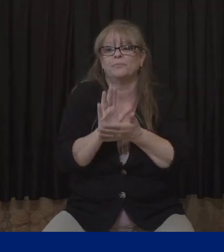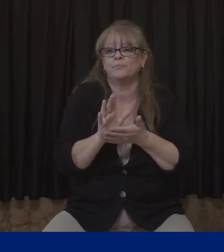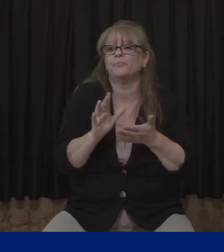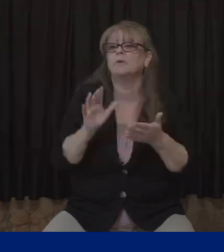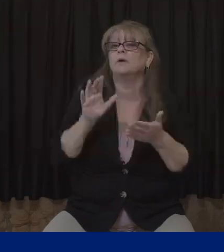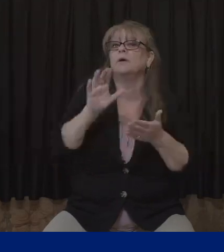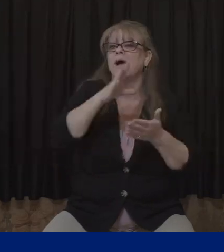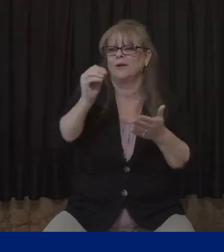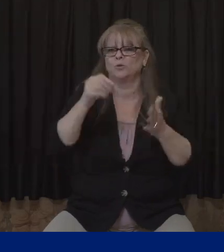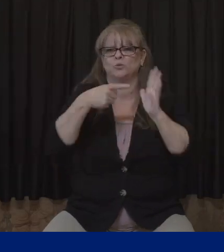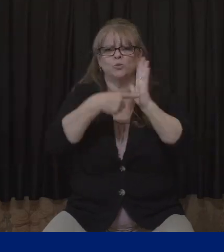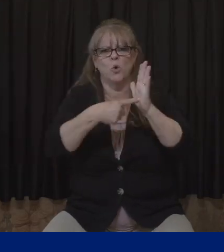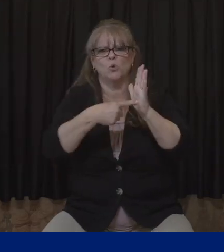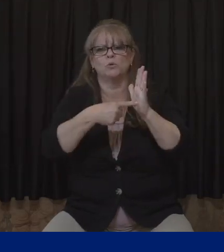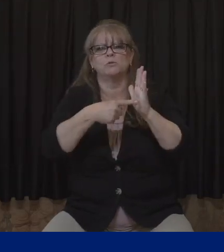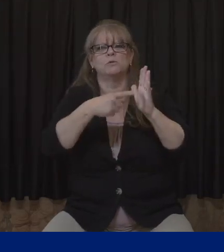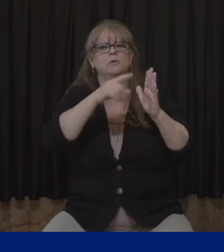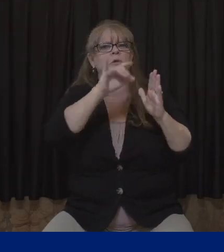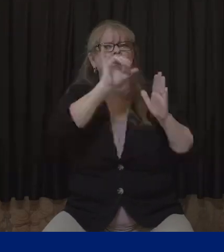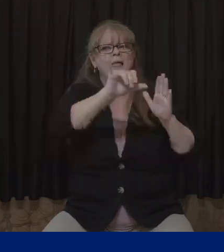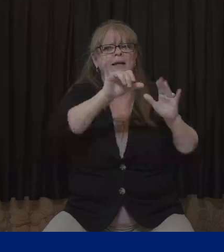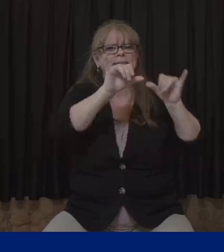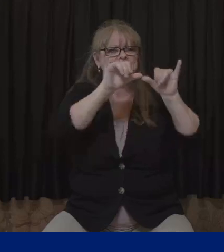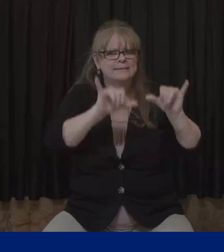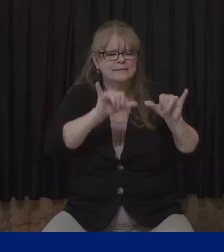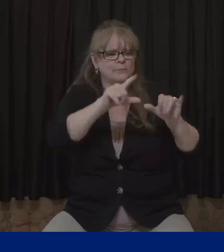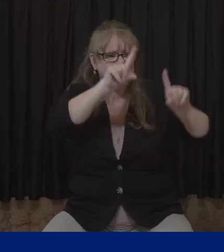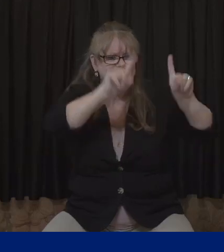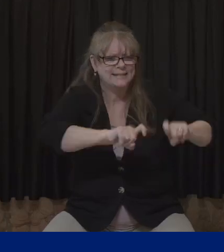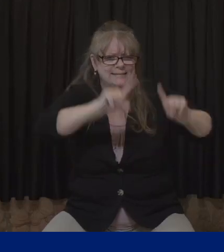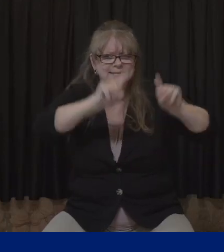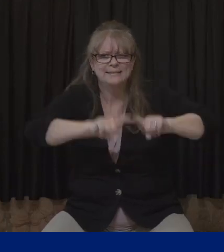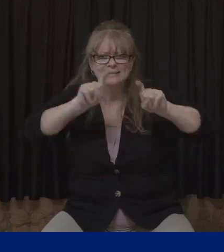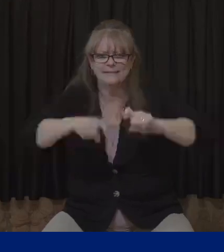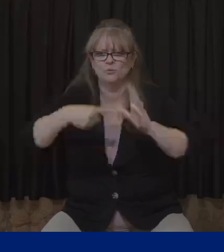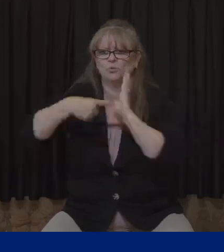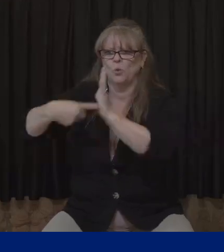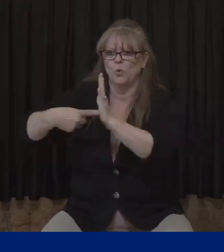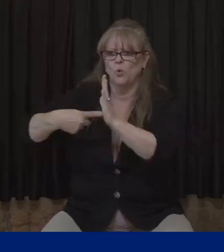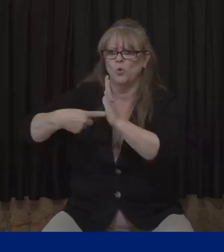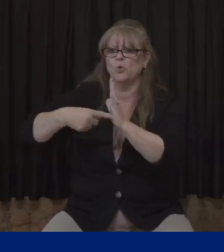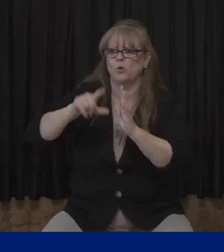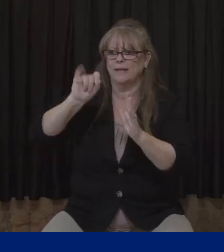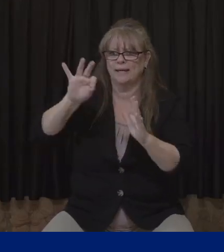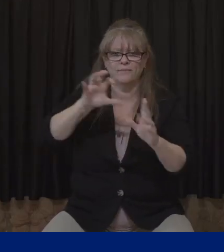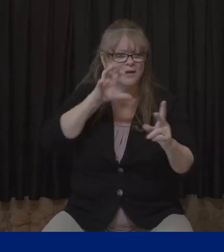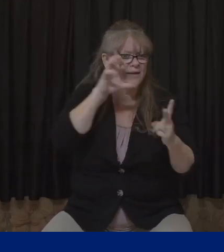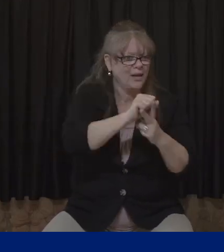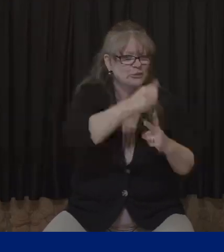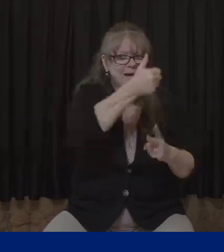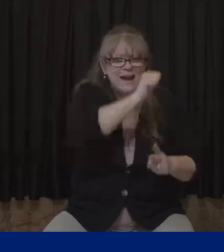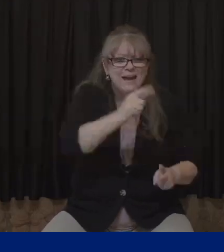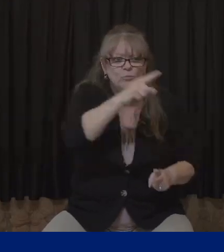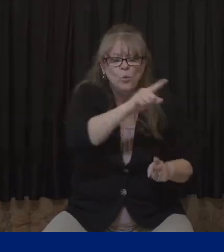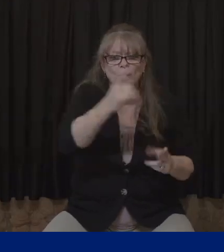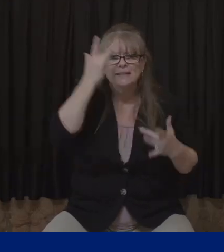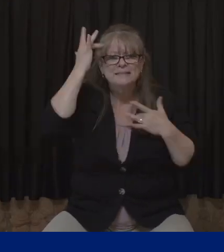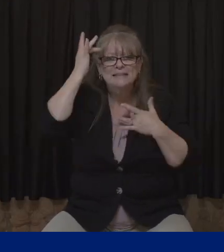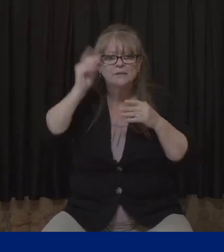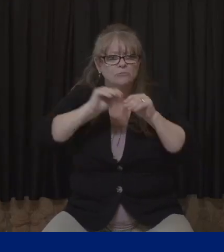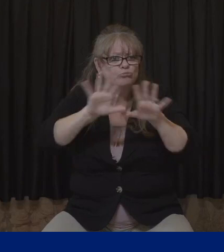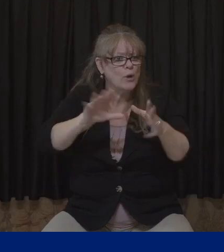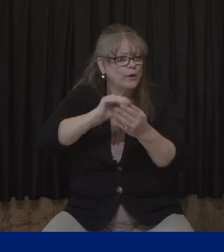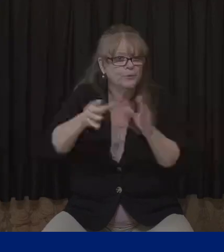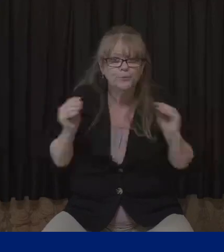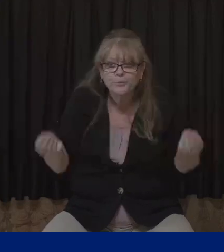warning system to swiftly detect and address an increase in community spread so we can be on it quickly, right? Because this is a bit of a stealth virus. We want to